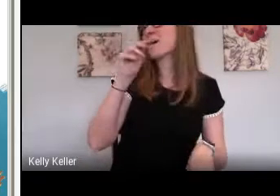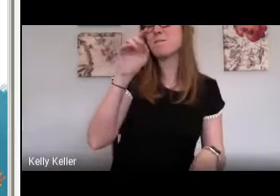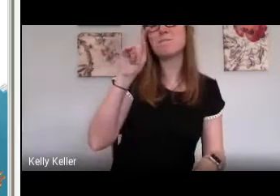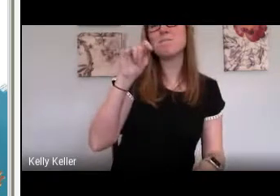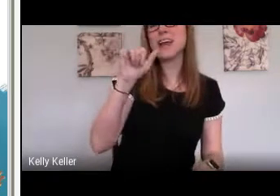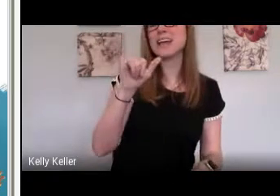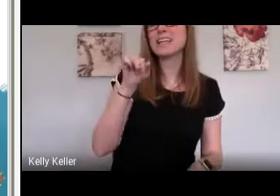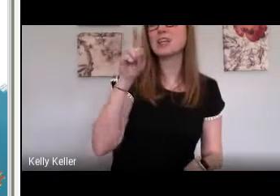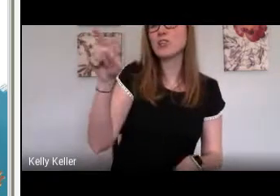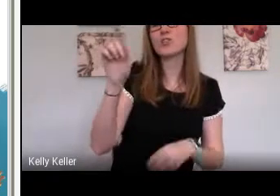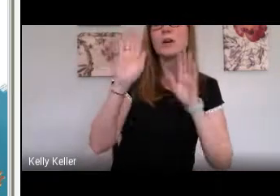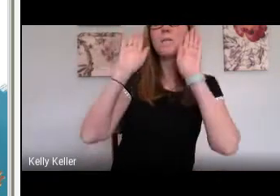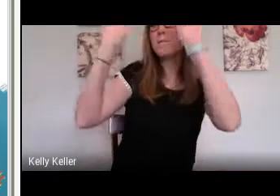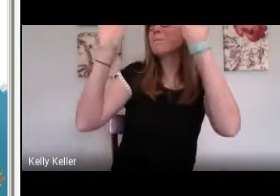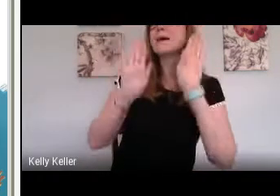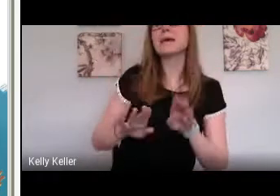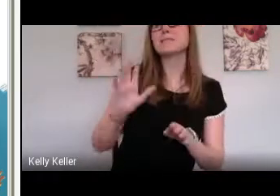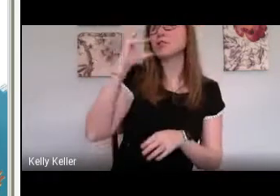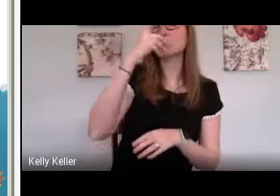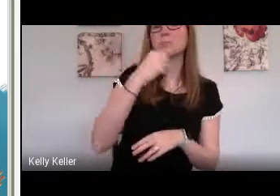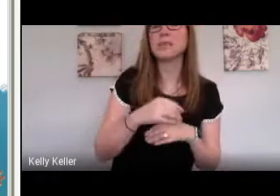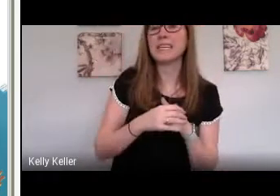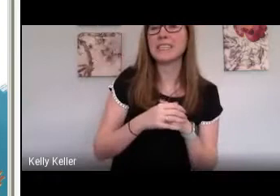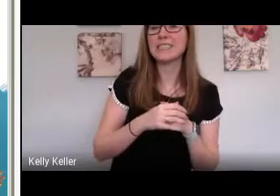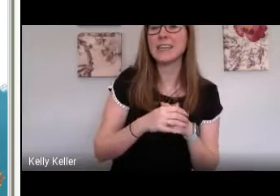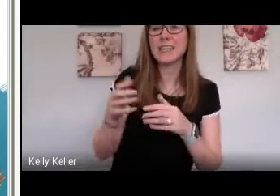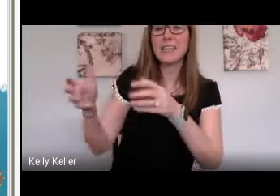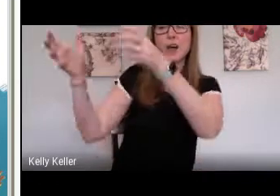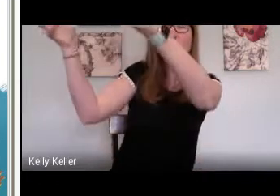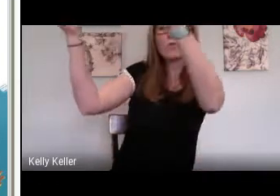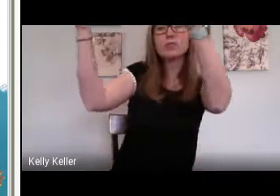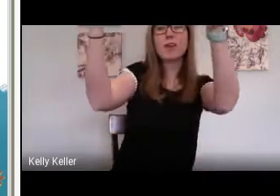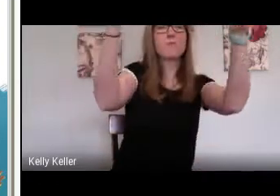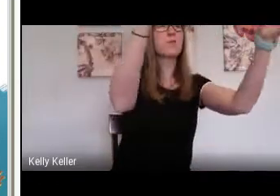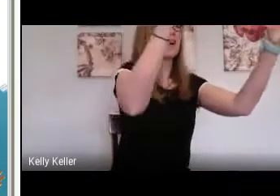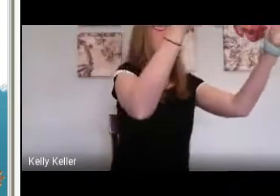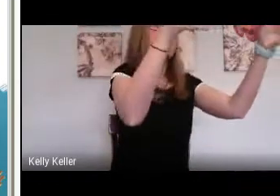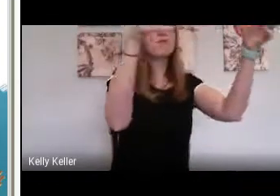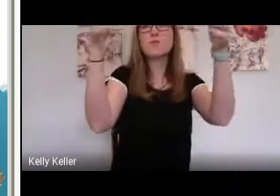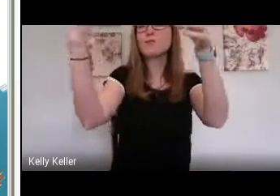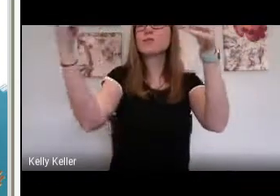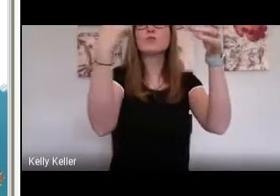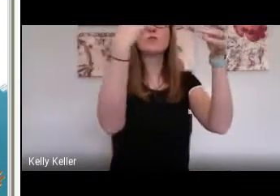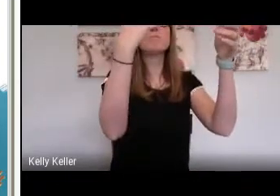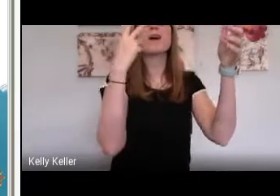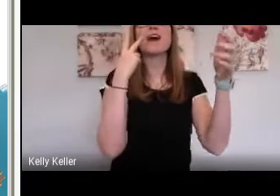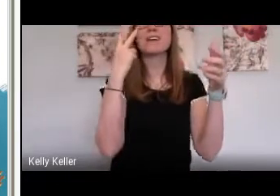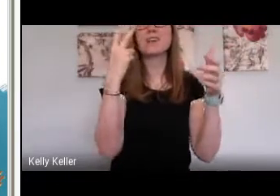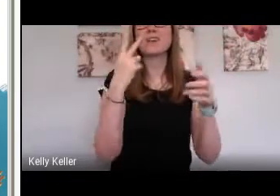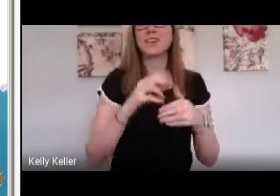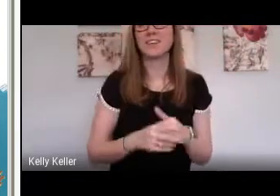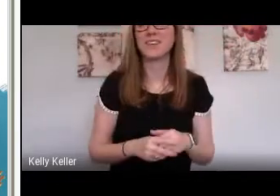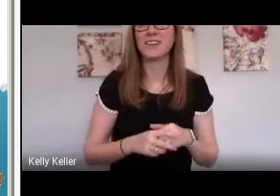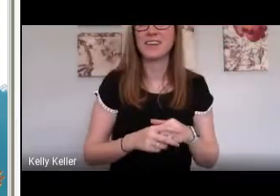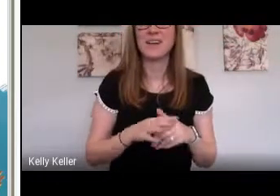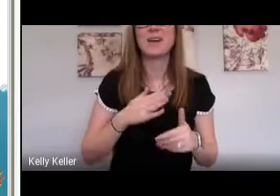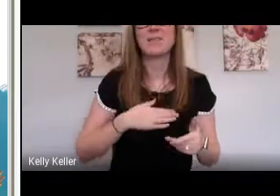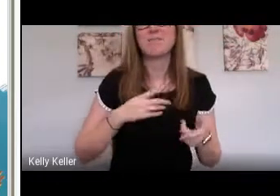maddie you're a masterpiece he holds up for everyone to admire